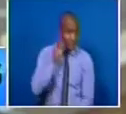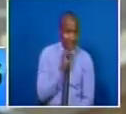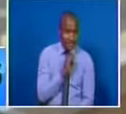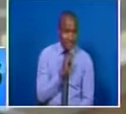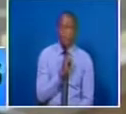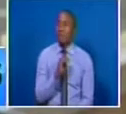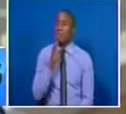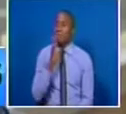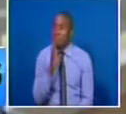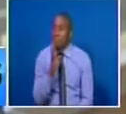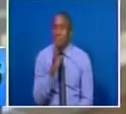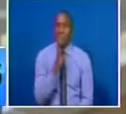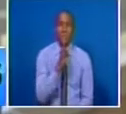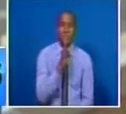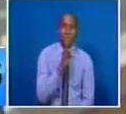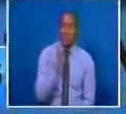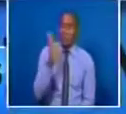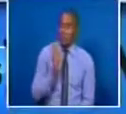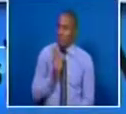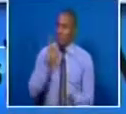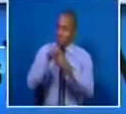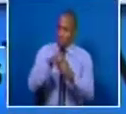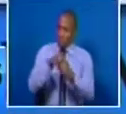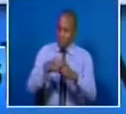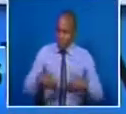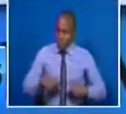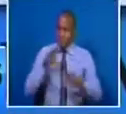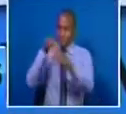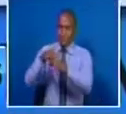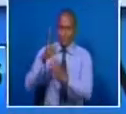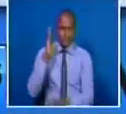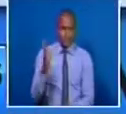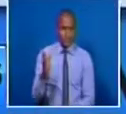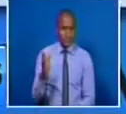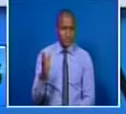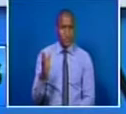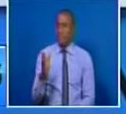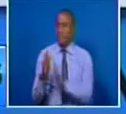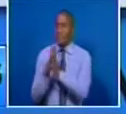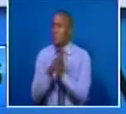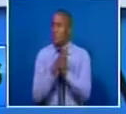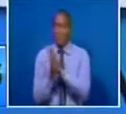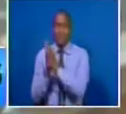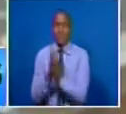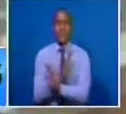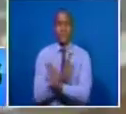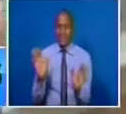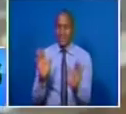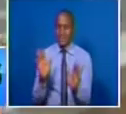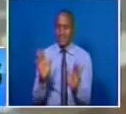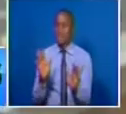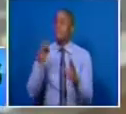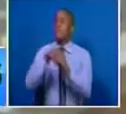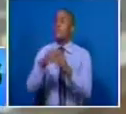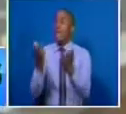lip service around the inclusivity of women, youth, and very cosmetic approaches towards the including them,